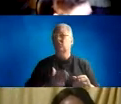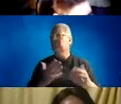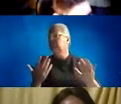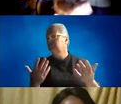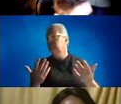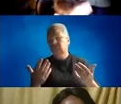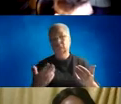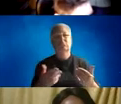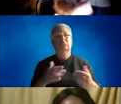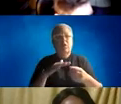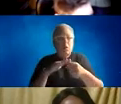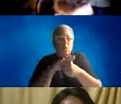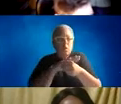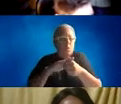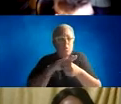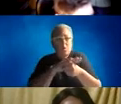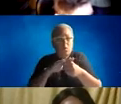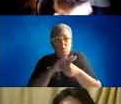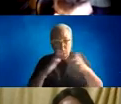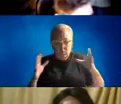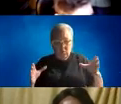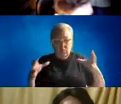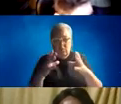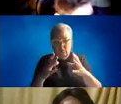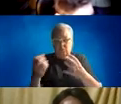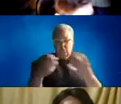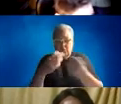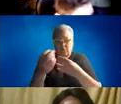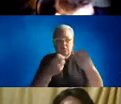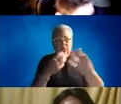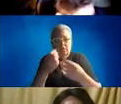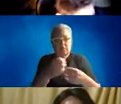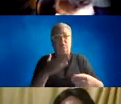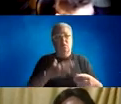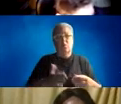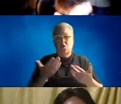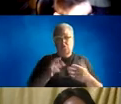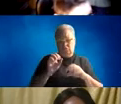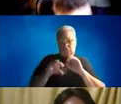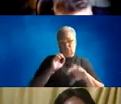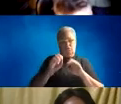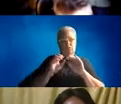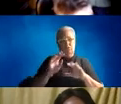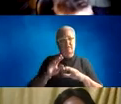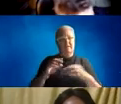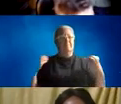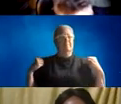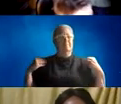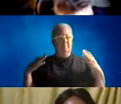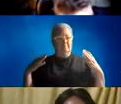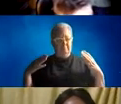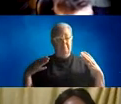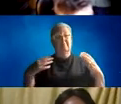organizations that can gather views and information for us. So they need some sustenance so that they can do that. And our national DPOs need